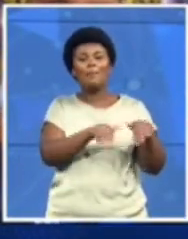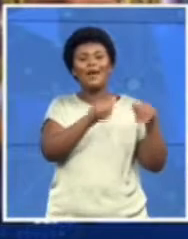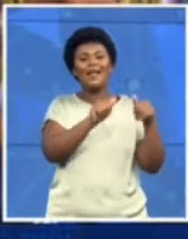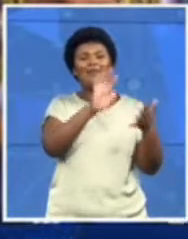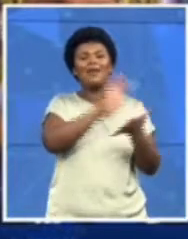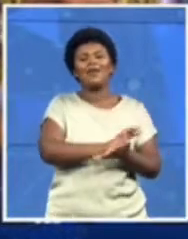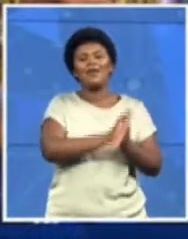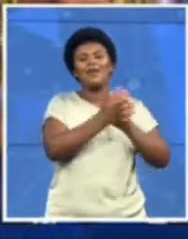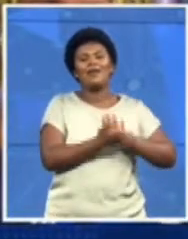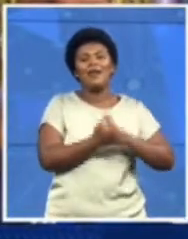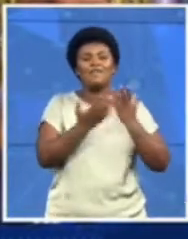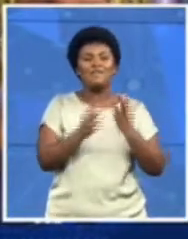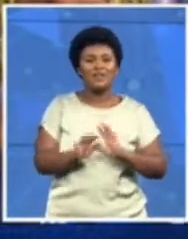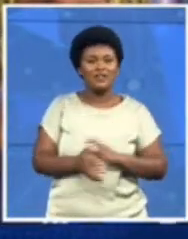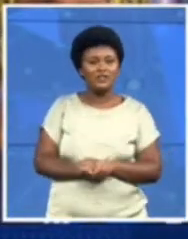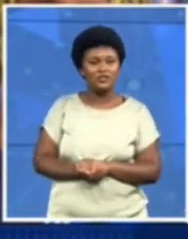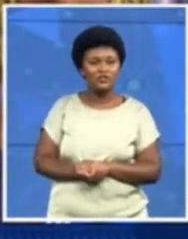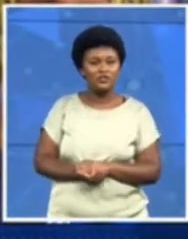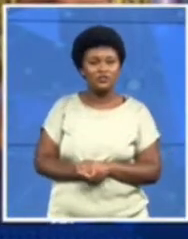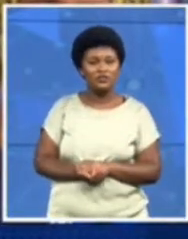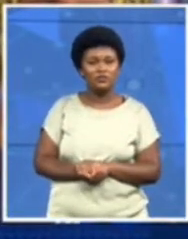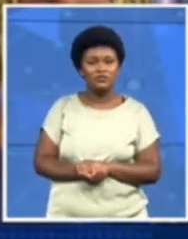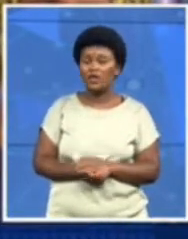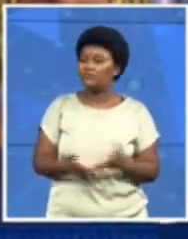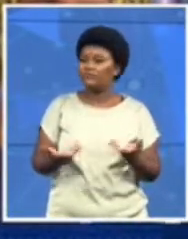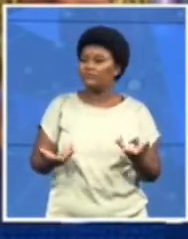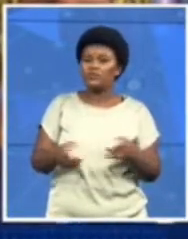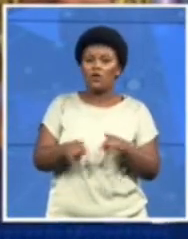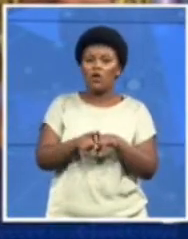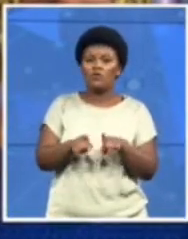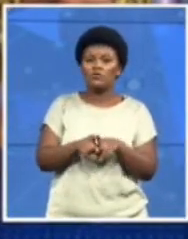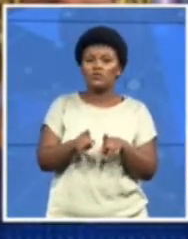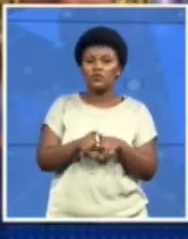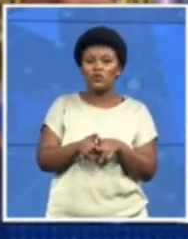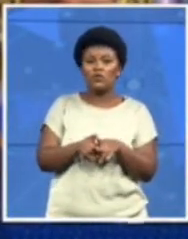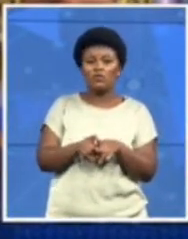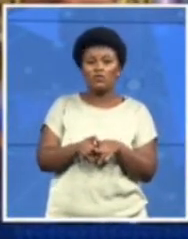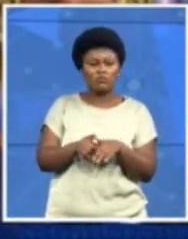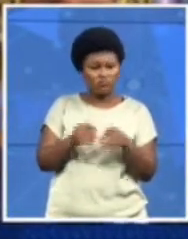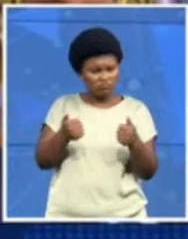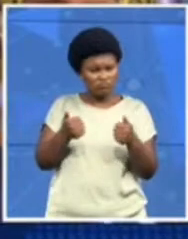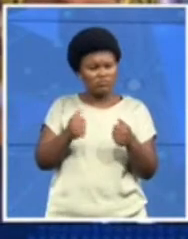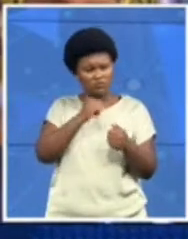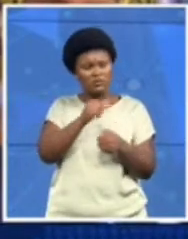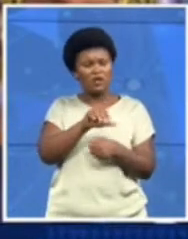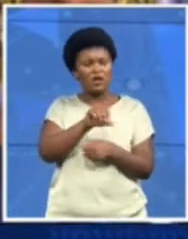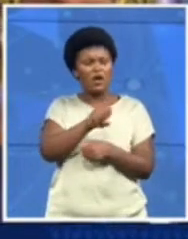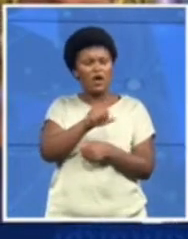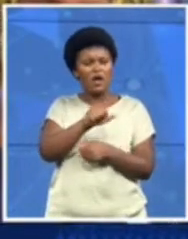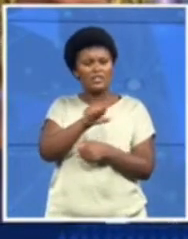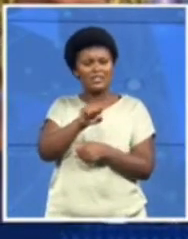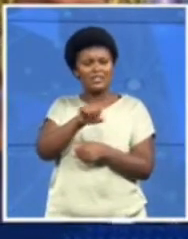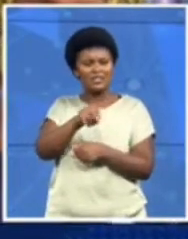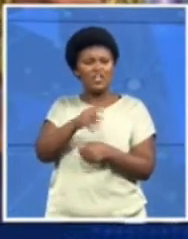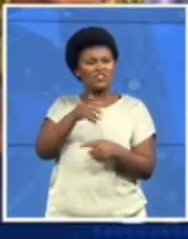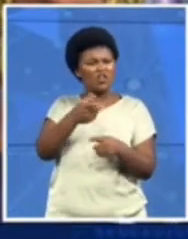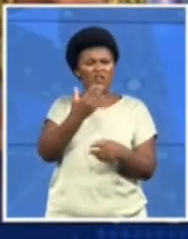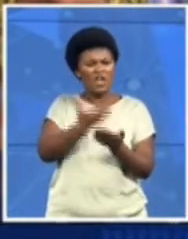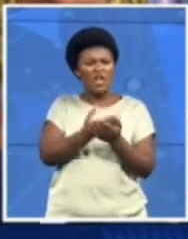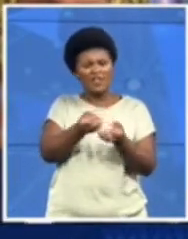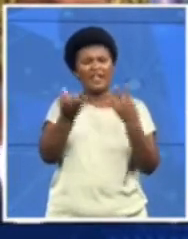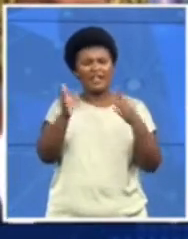So it's common sense to say it's arson. So you can charge someone with us not necessarily saying he is the one